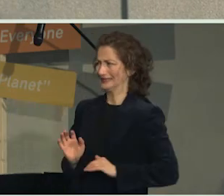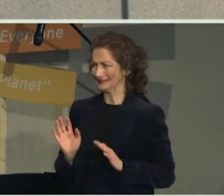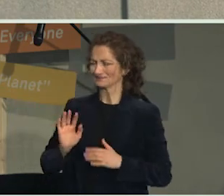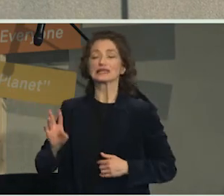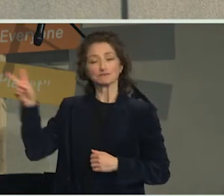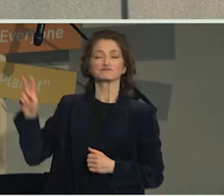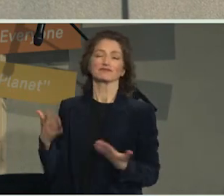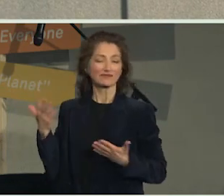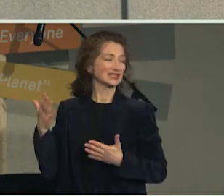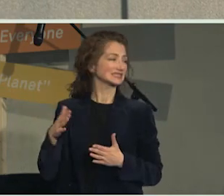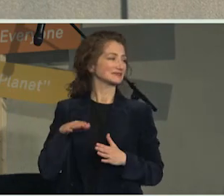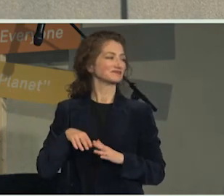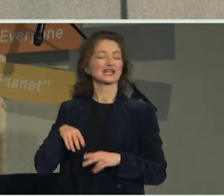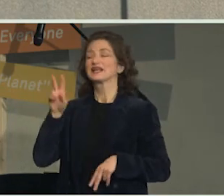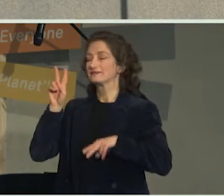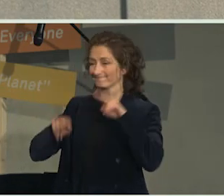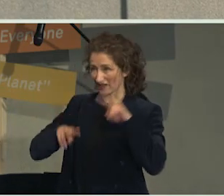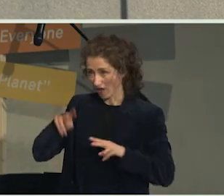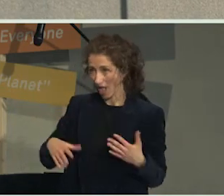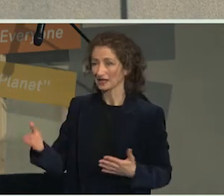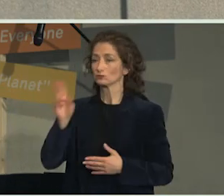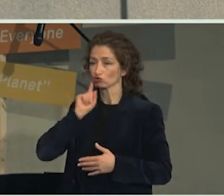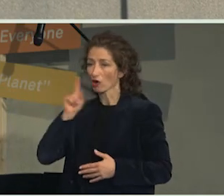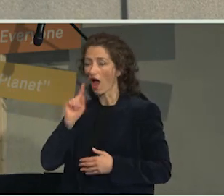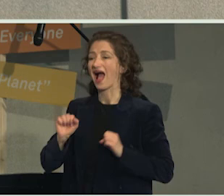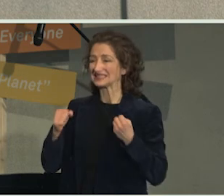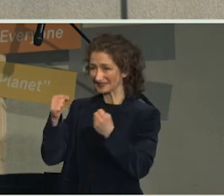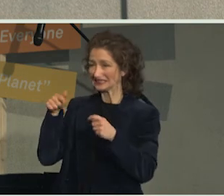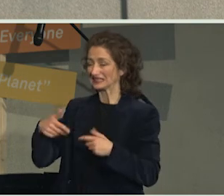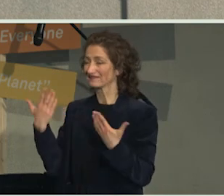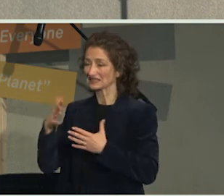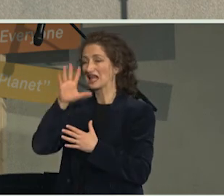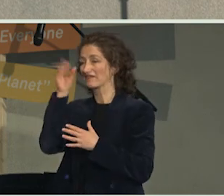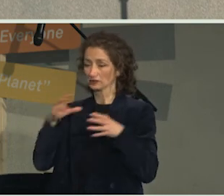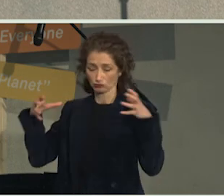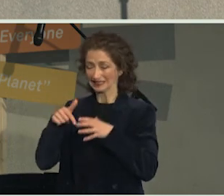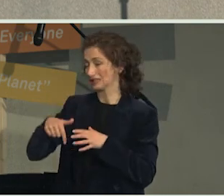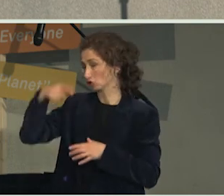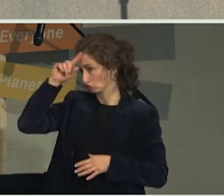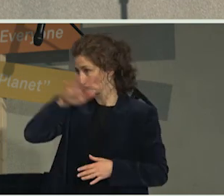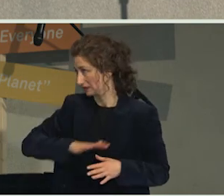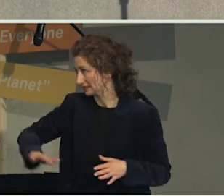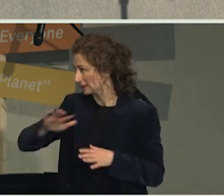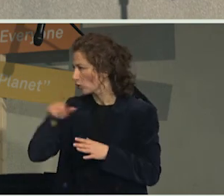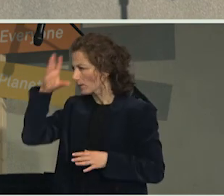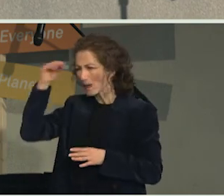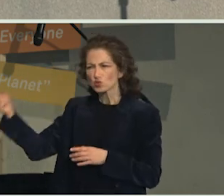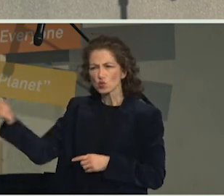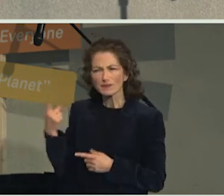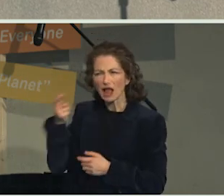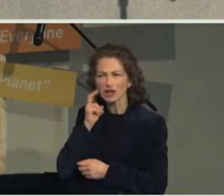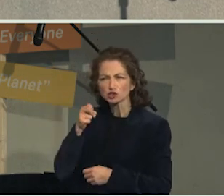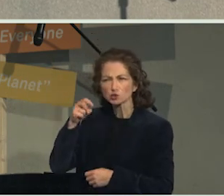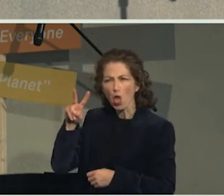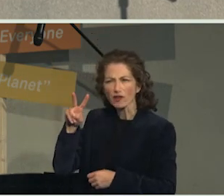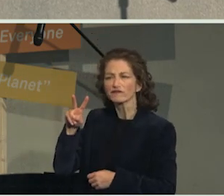She's a lawyer, mother, and activist in the African community here in Germany, and she's based in Hamburg. And you moved to Hamburg when you were 12, right? Yeah. Who else